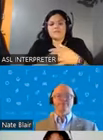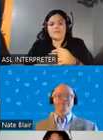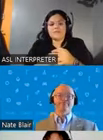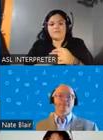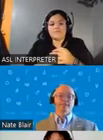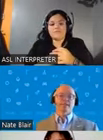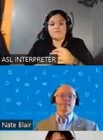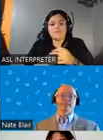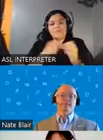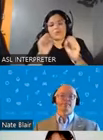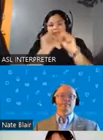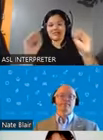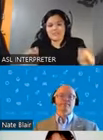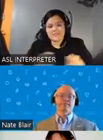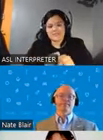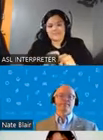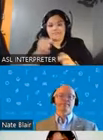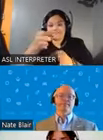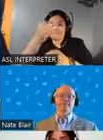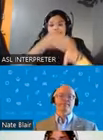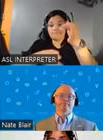system. Next slide, please.